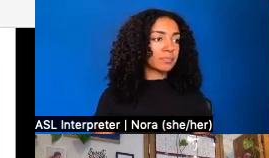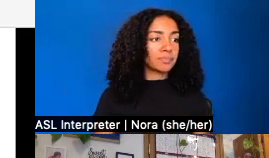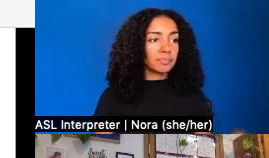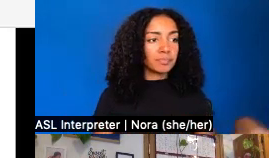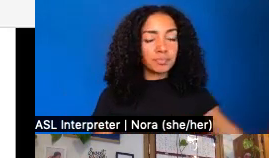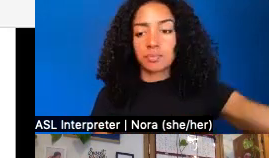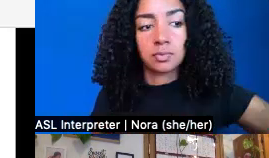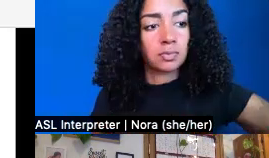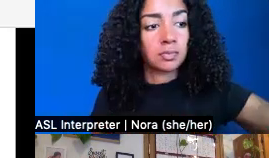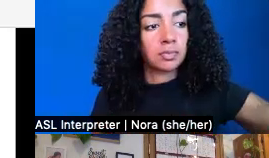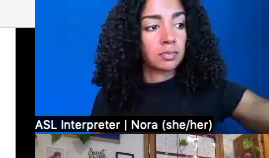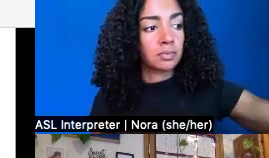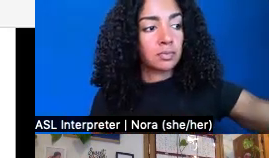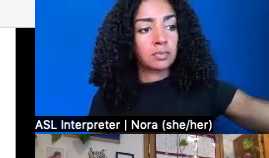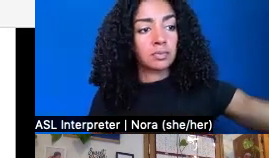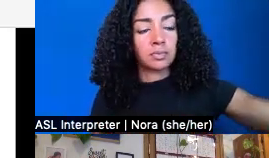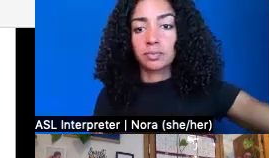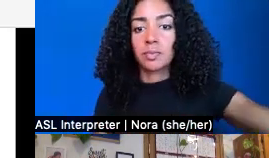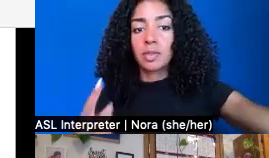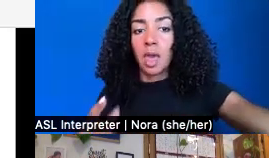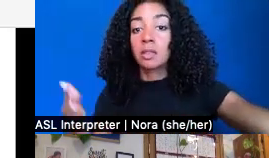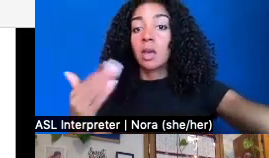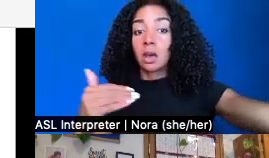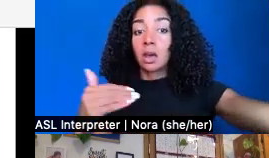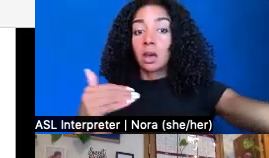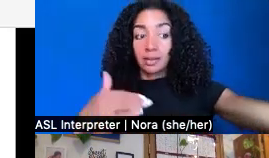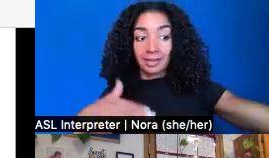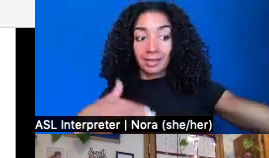Okay, and I'll get the sex offender module to you during break.